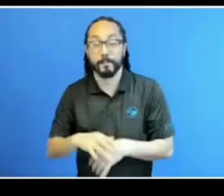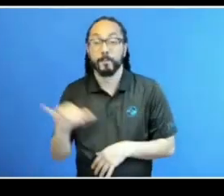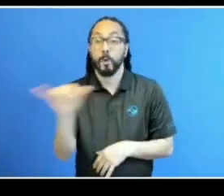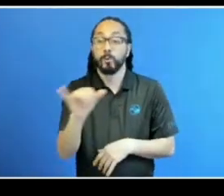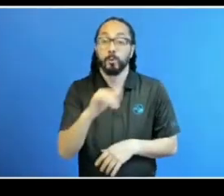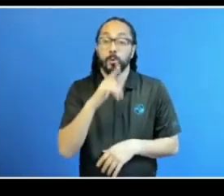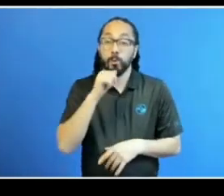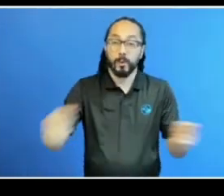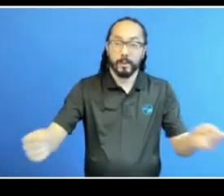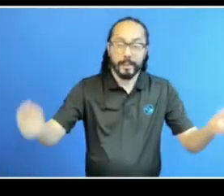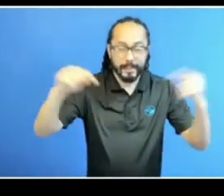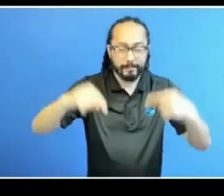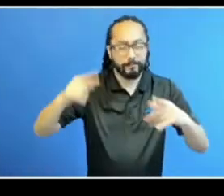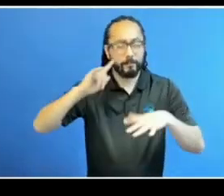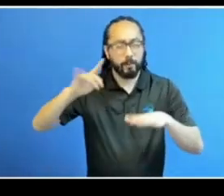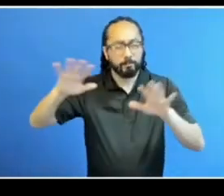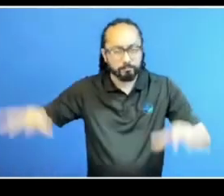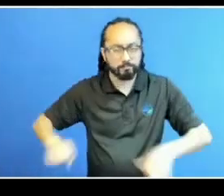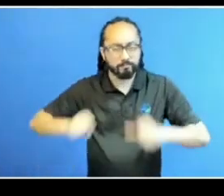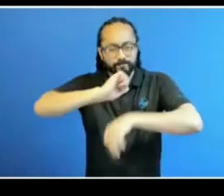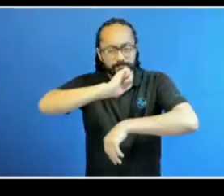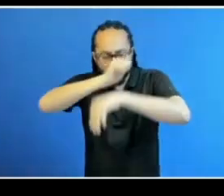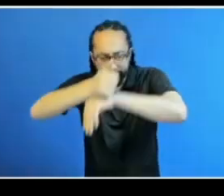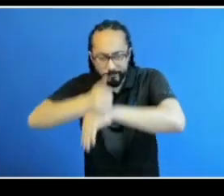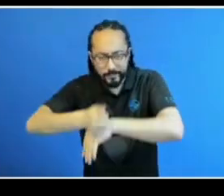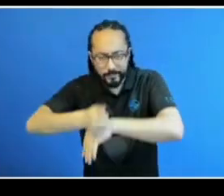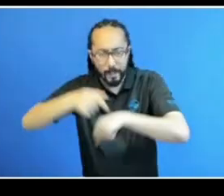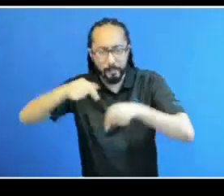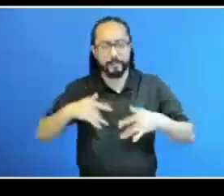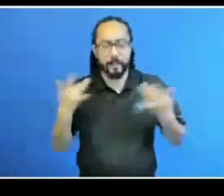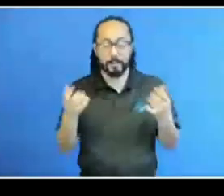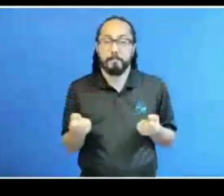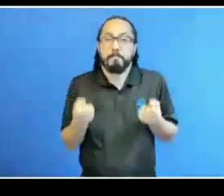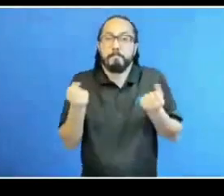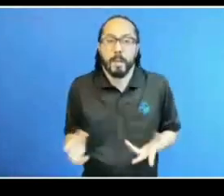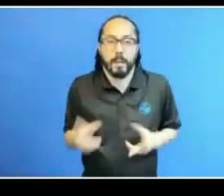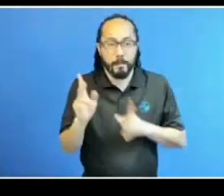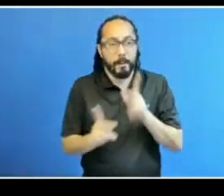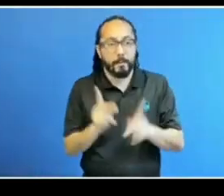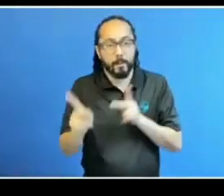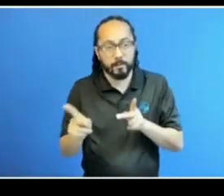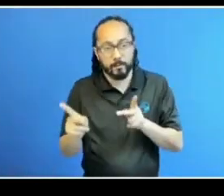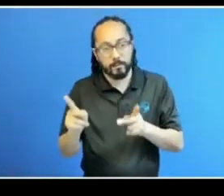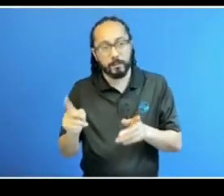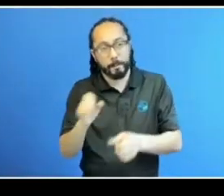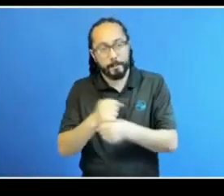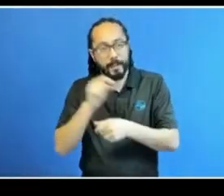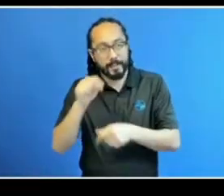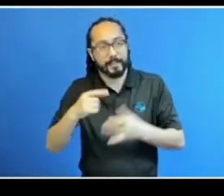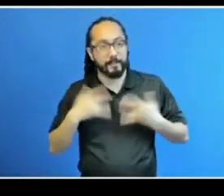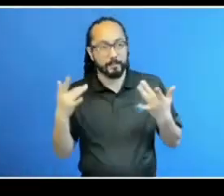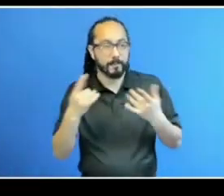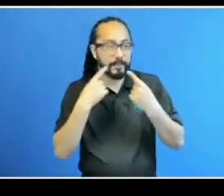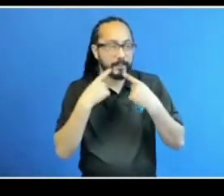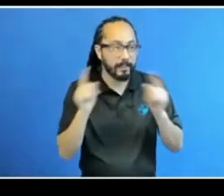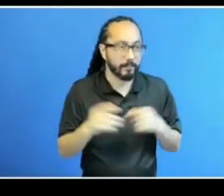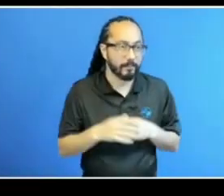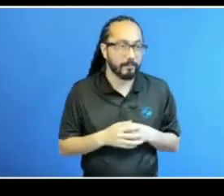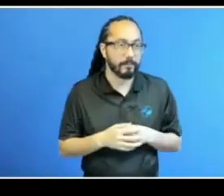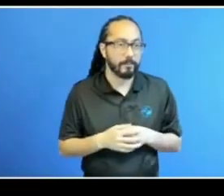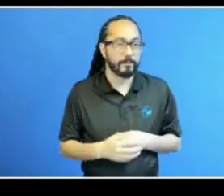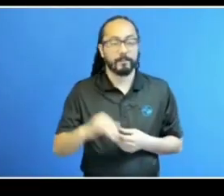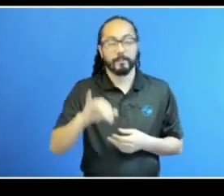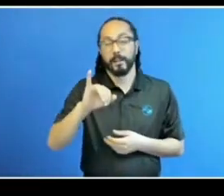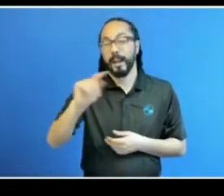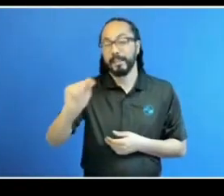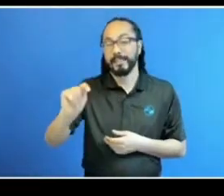together to put this event together. There were so many players that were able to make this event be successful. The IT